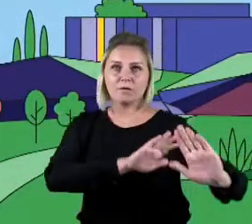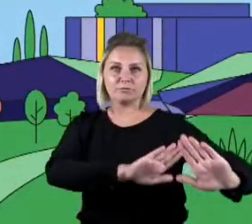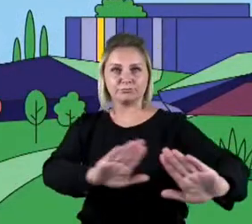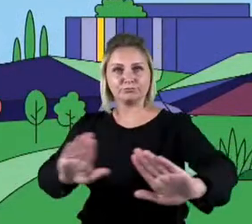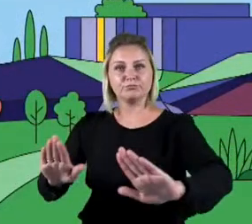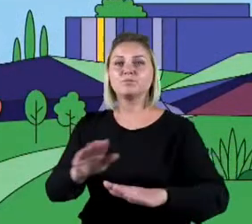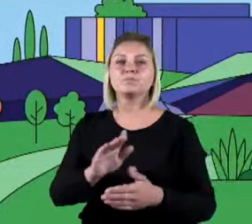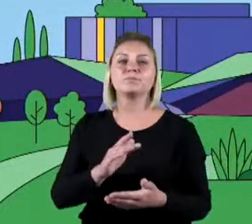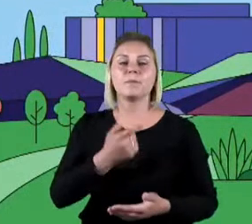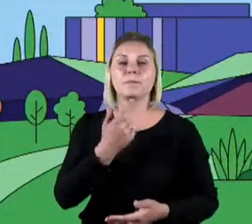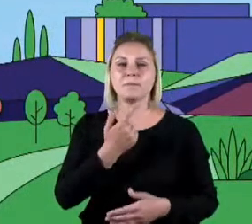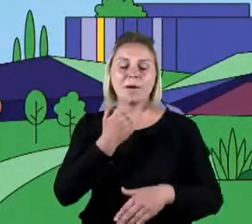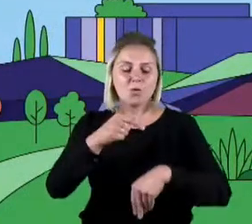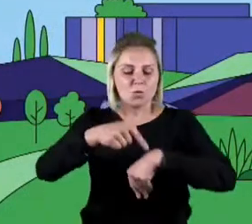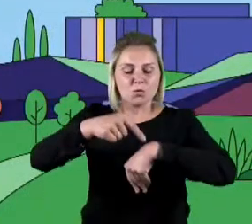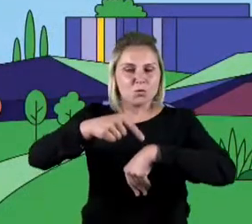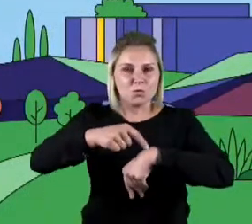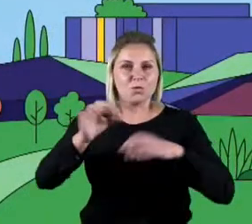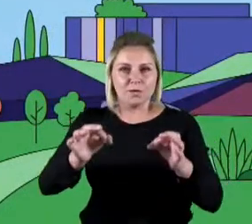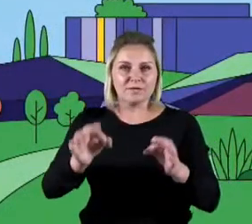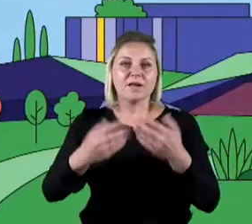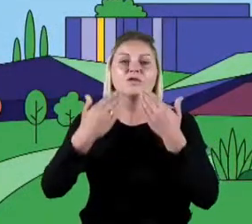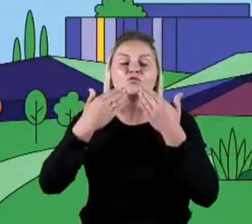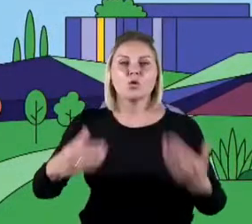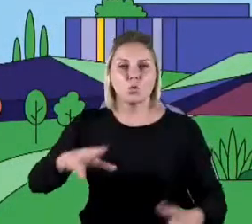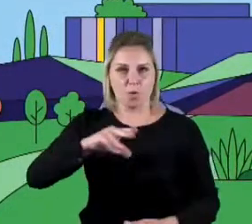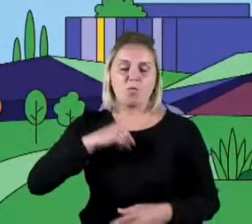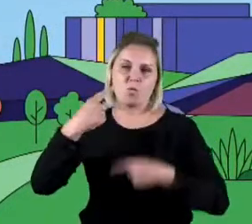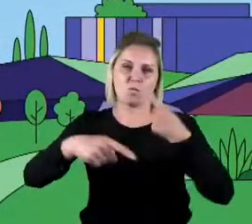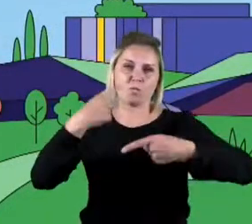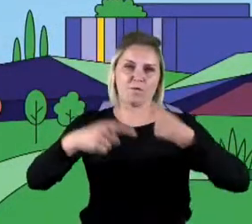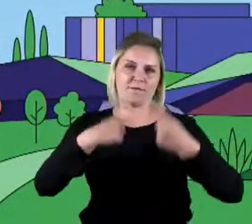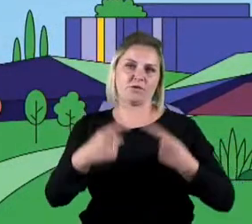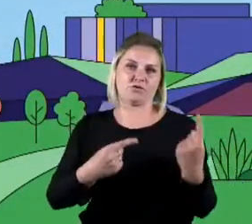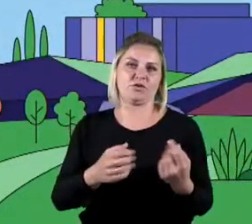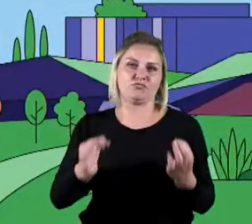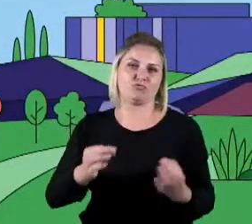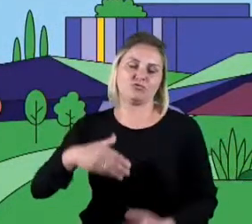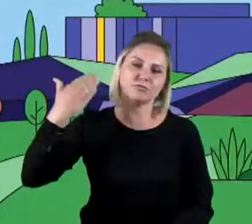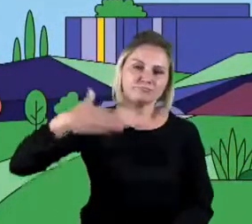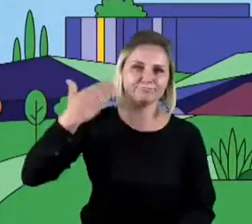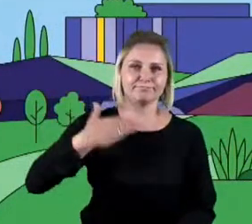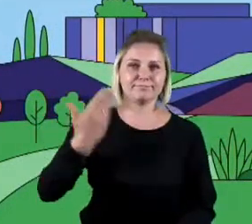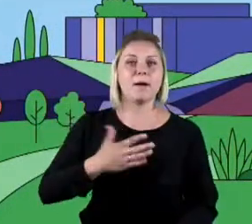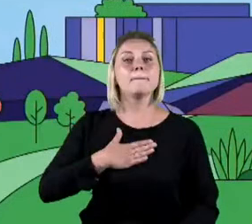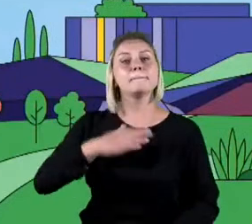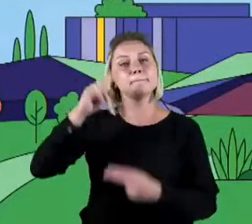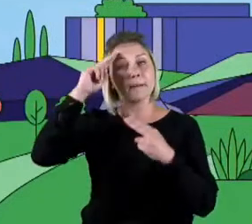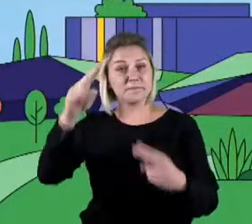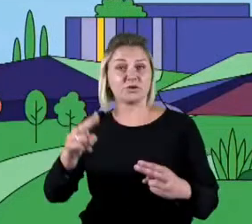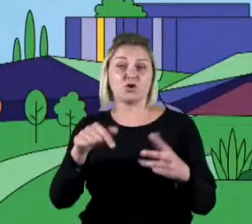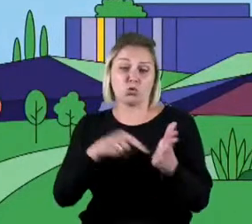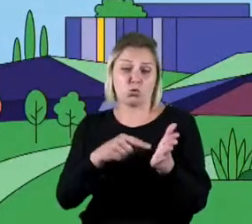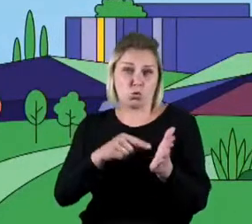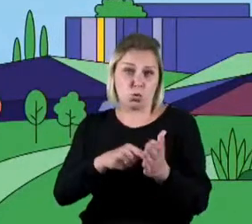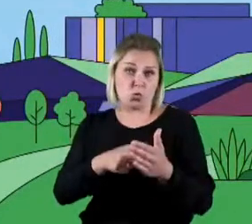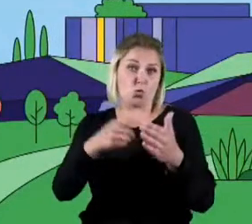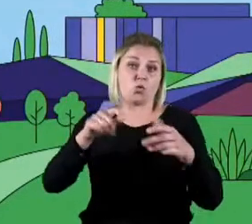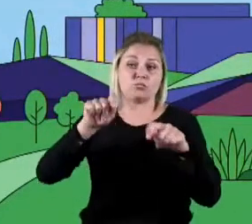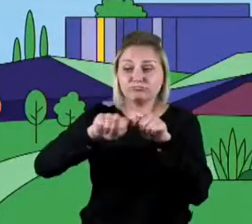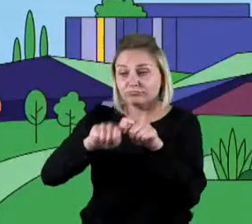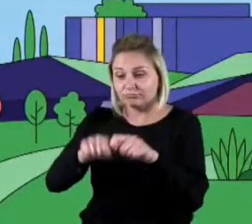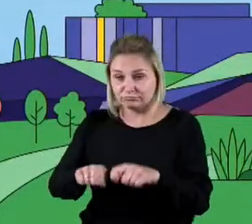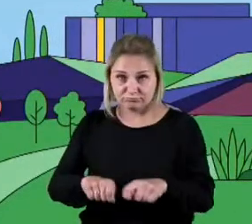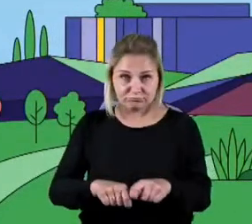share my experience with you. And I hope some of this, especially the study done by UNESCO, will show you the way